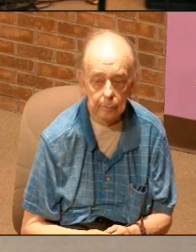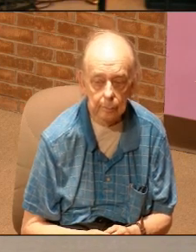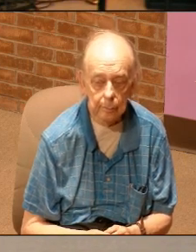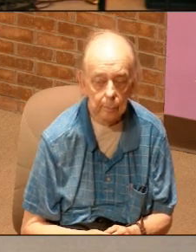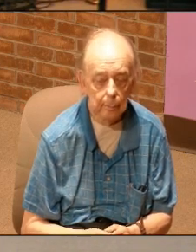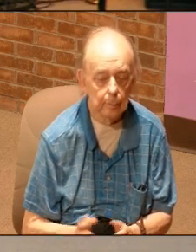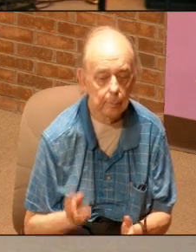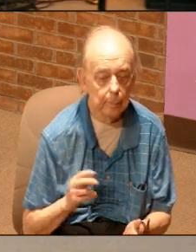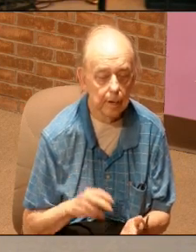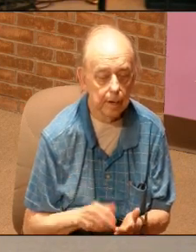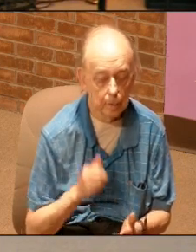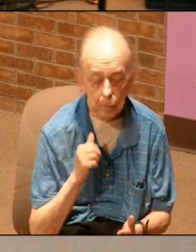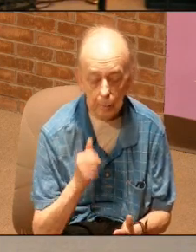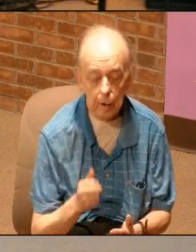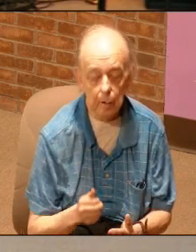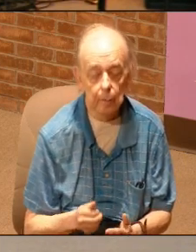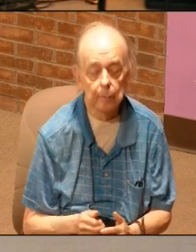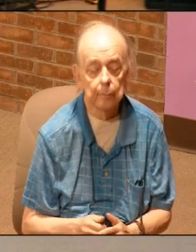I get up tomorrow